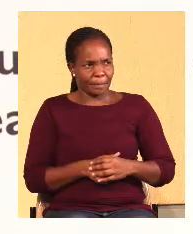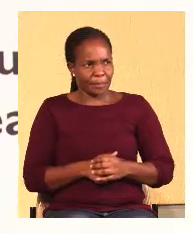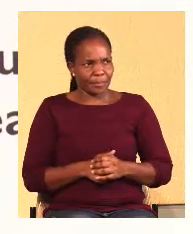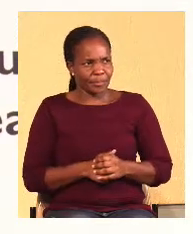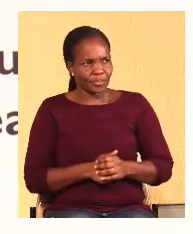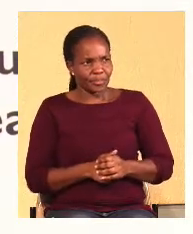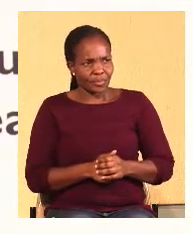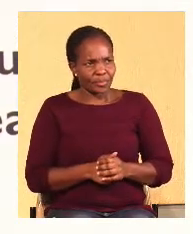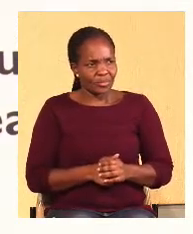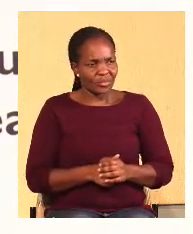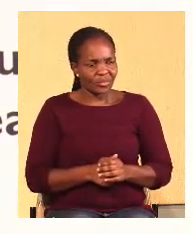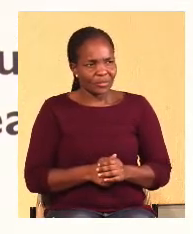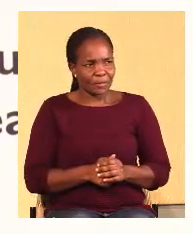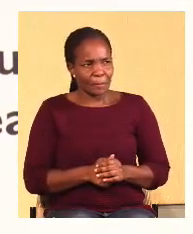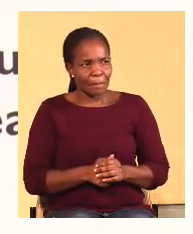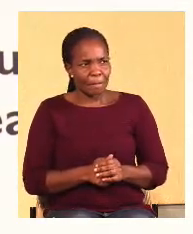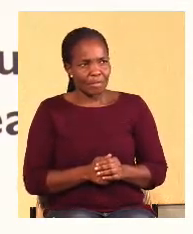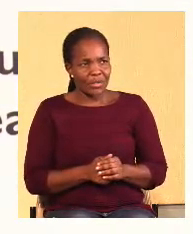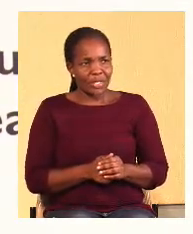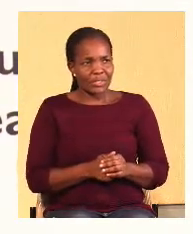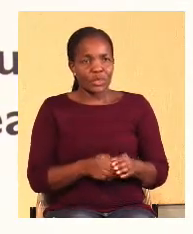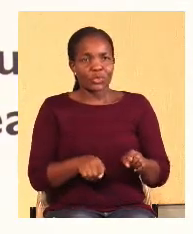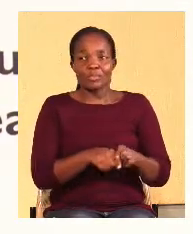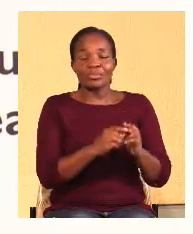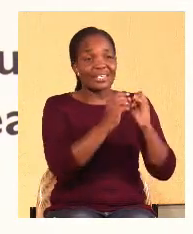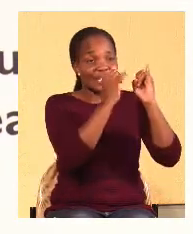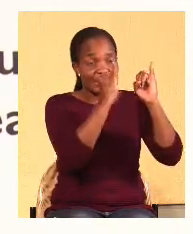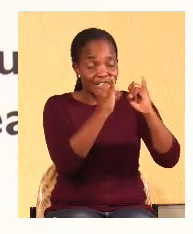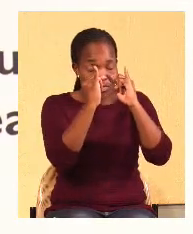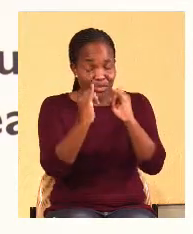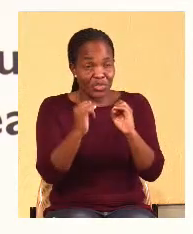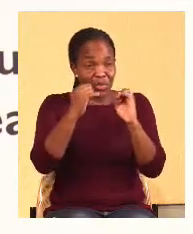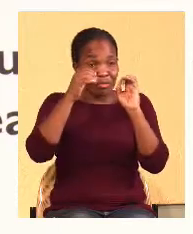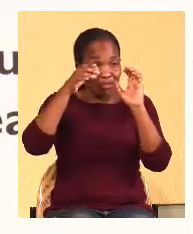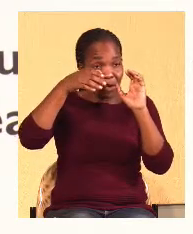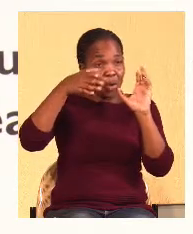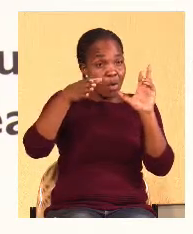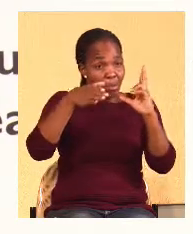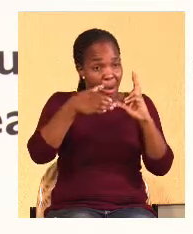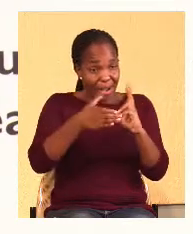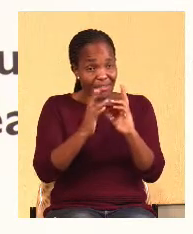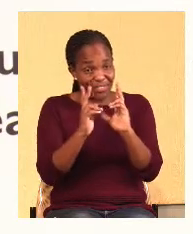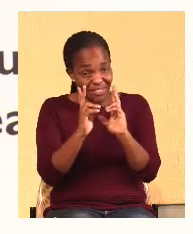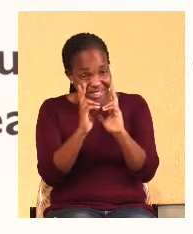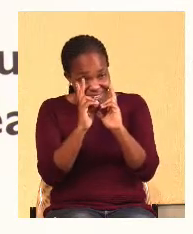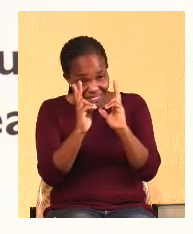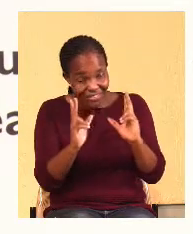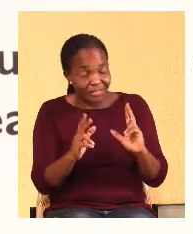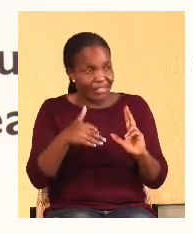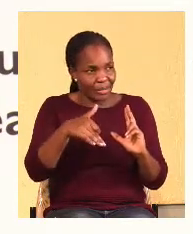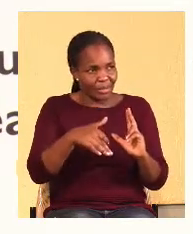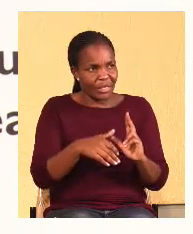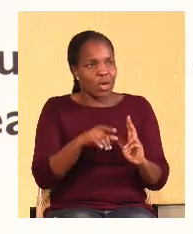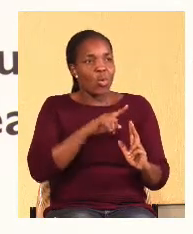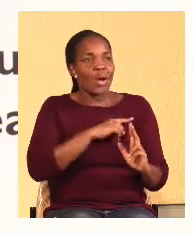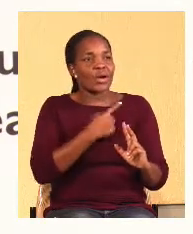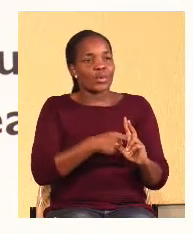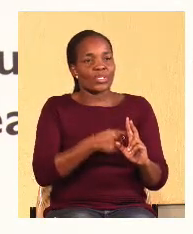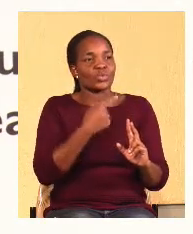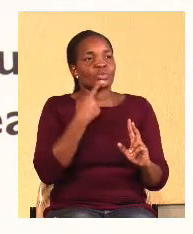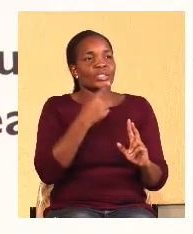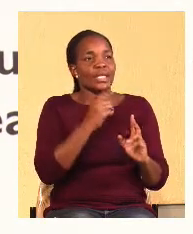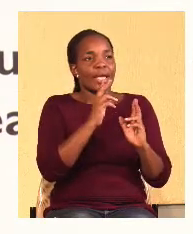this country, but to individuals of our society. For instance, the reason why we refer to case number